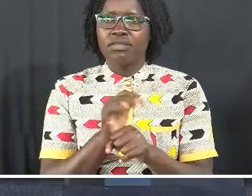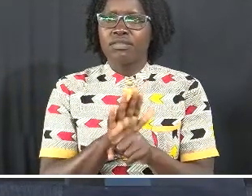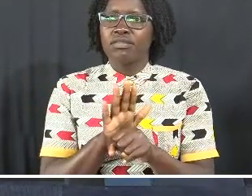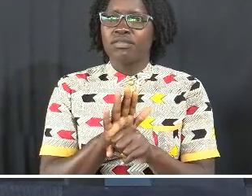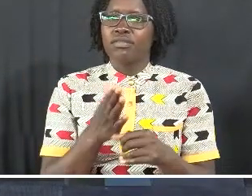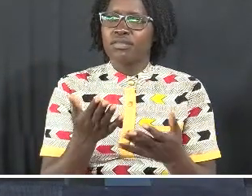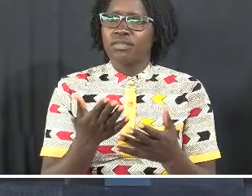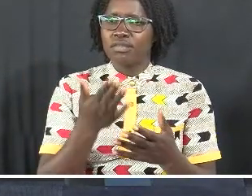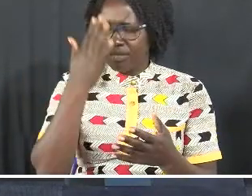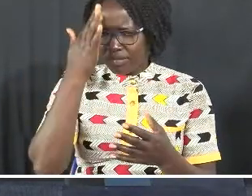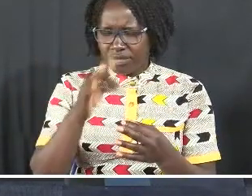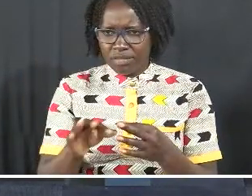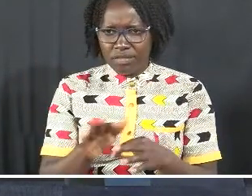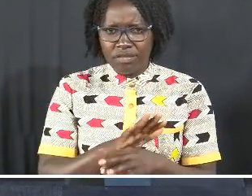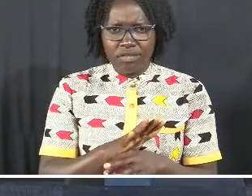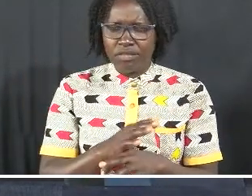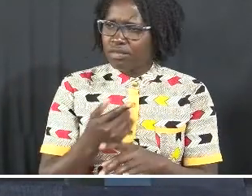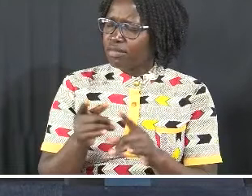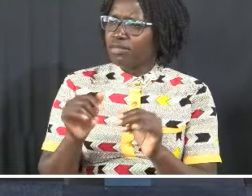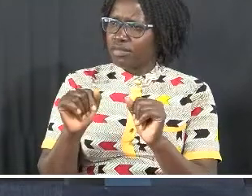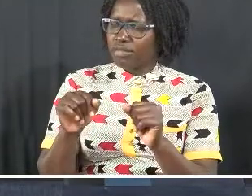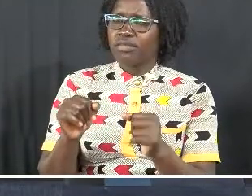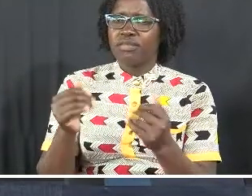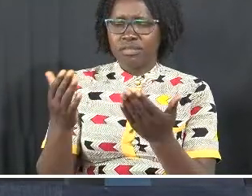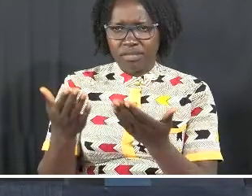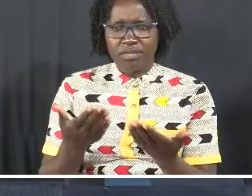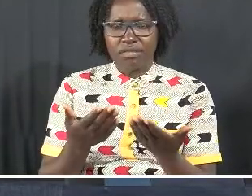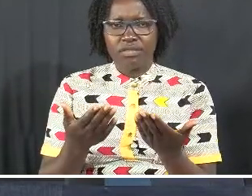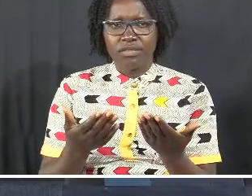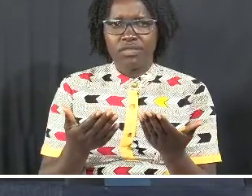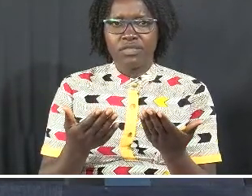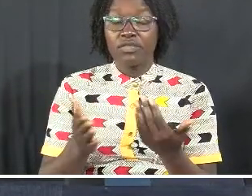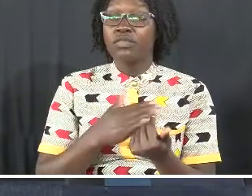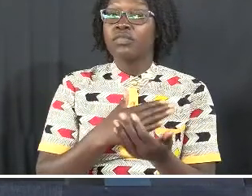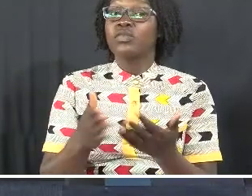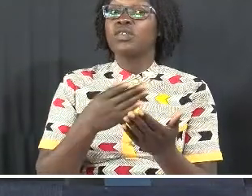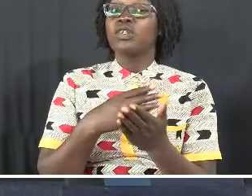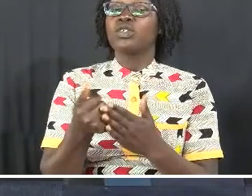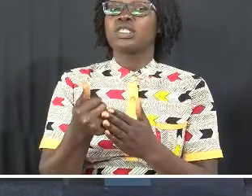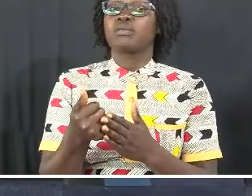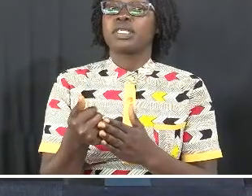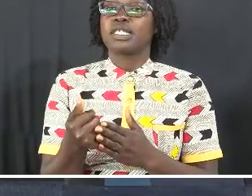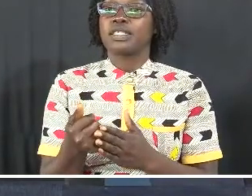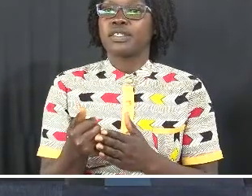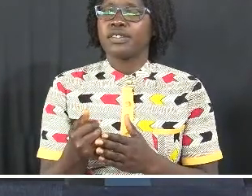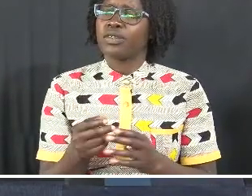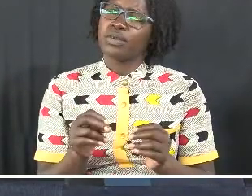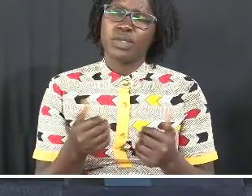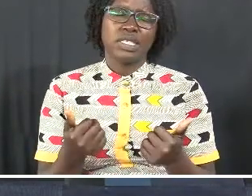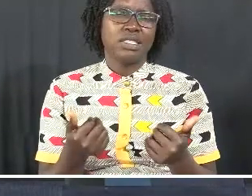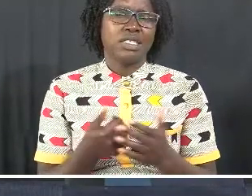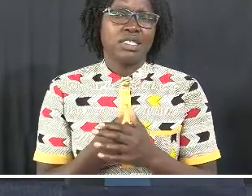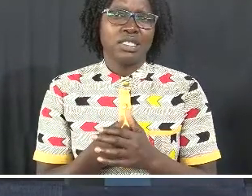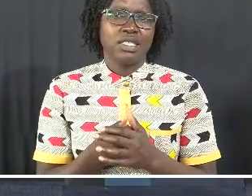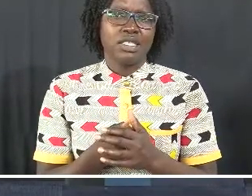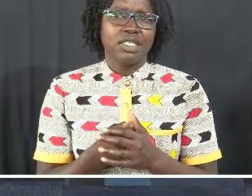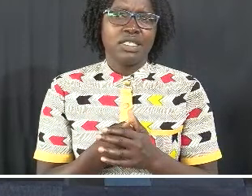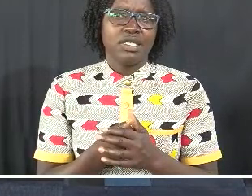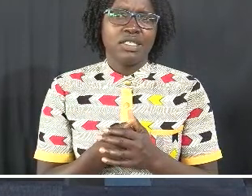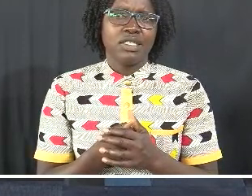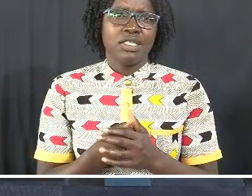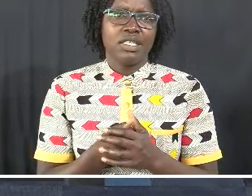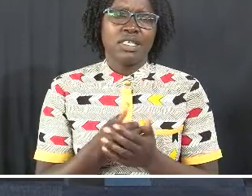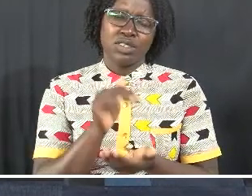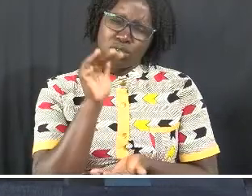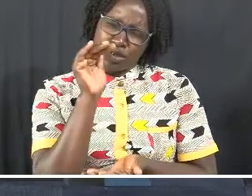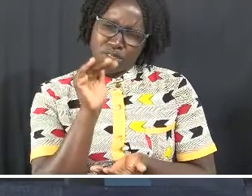not been faithful? The father said, yeah, they do bring the whatever you say. Ah, then how can we help you to